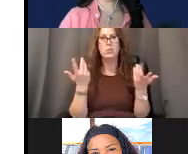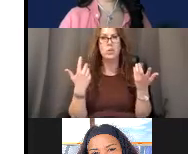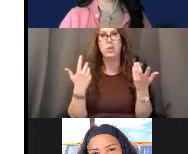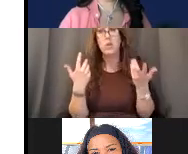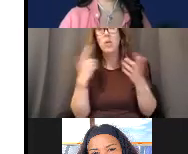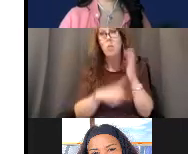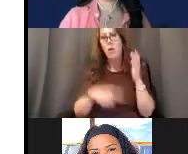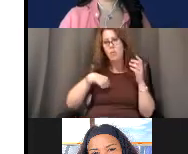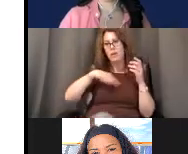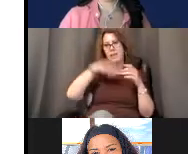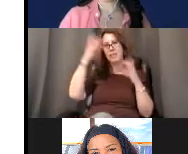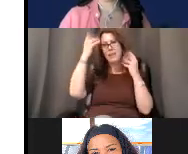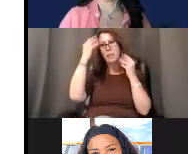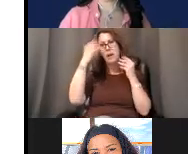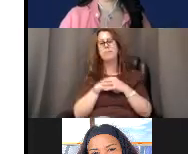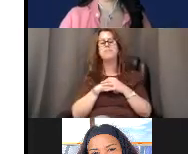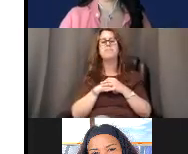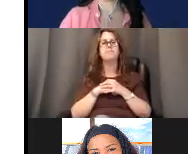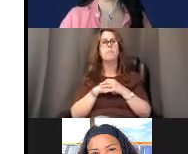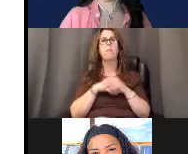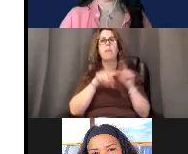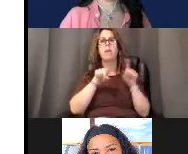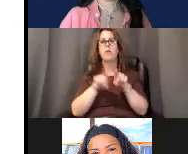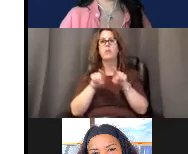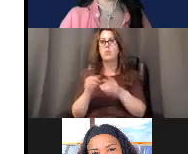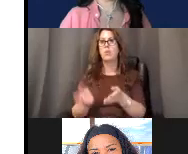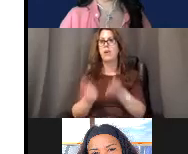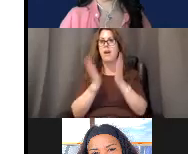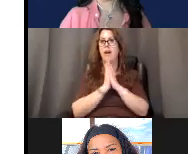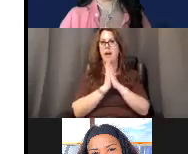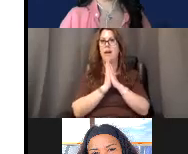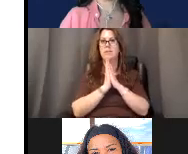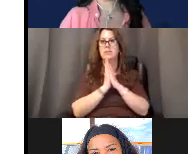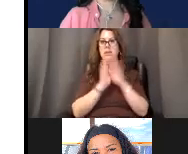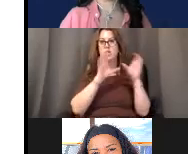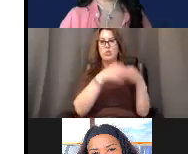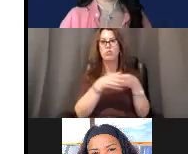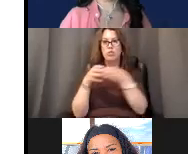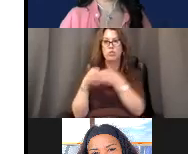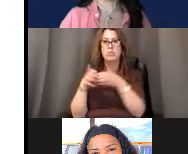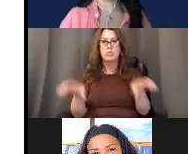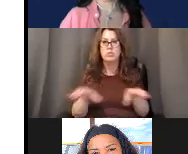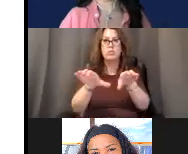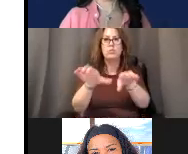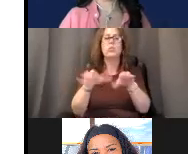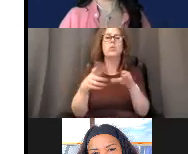about. So one of the things we often have groups do, we won't have you all do it today, but we'll give this to you and you'll have